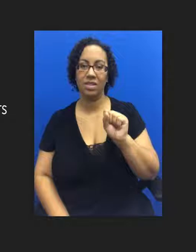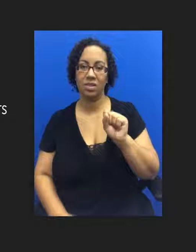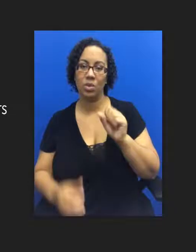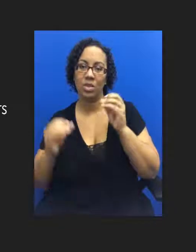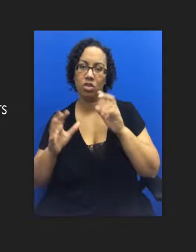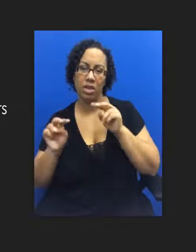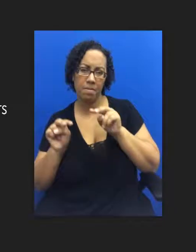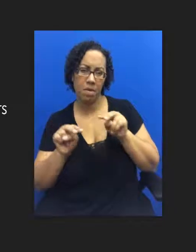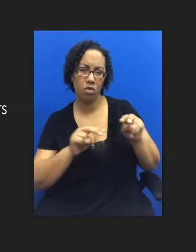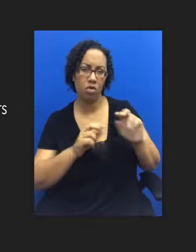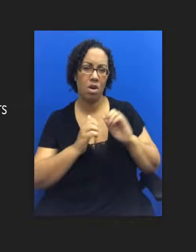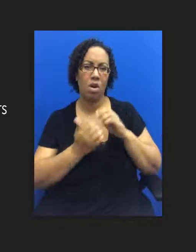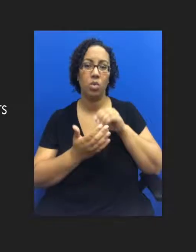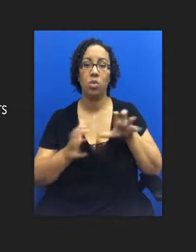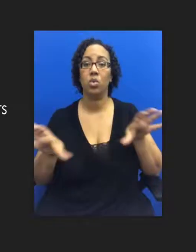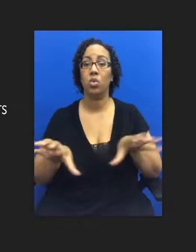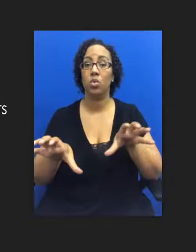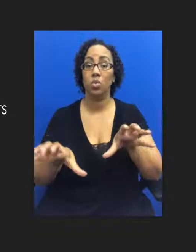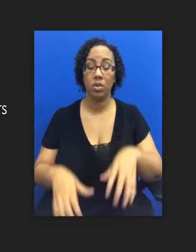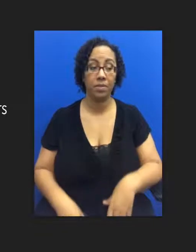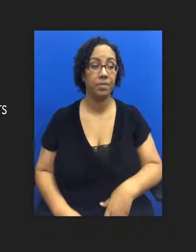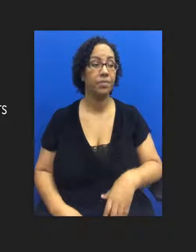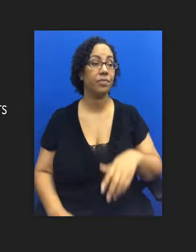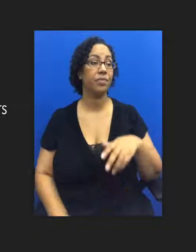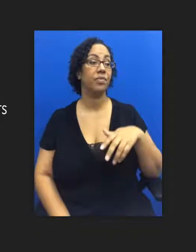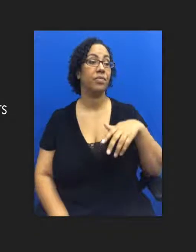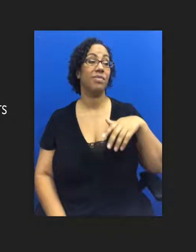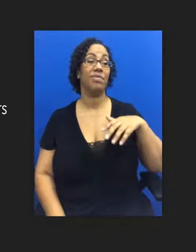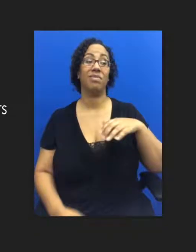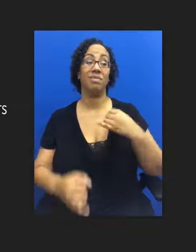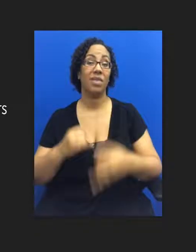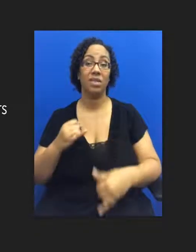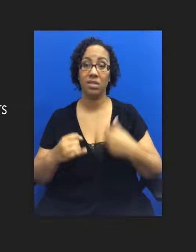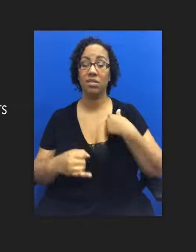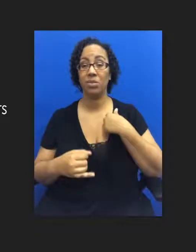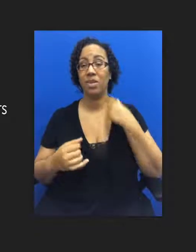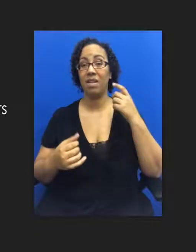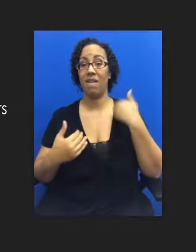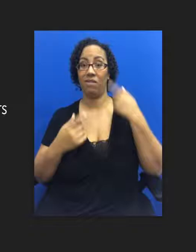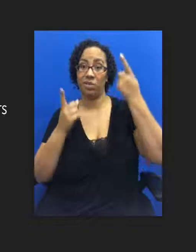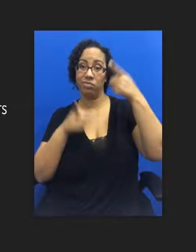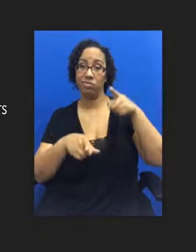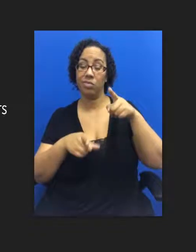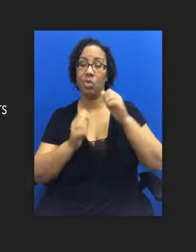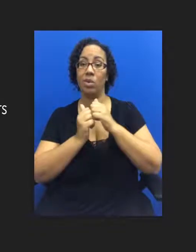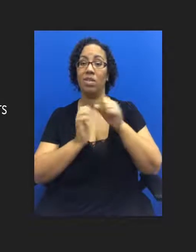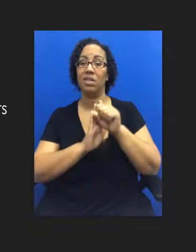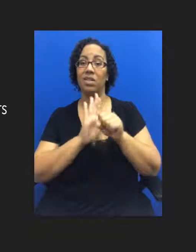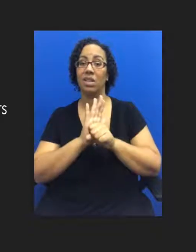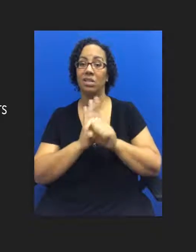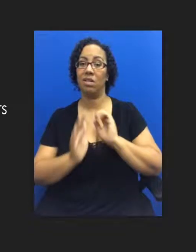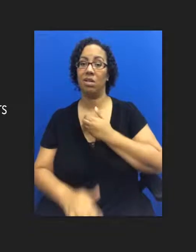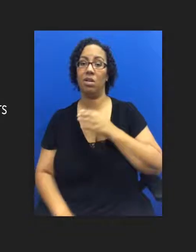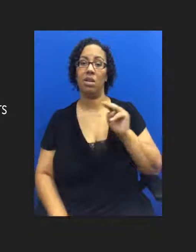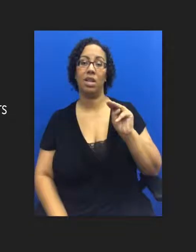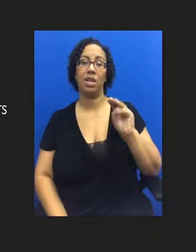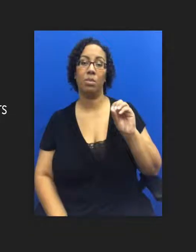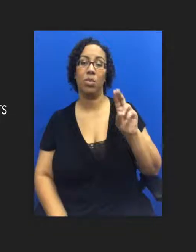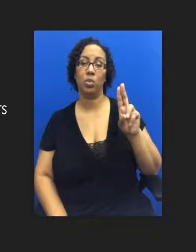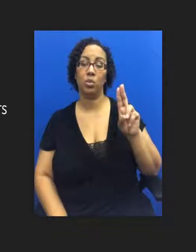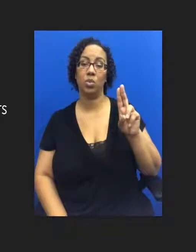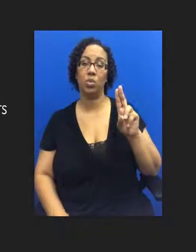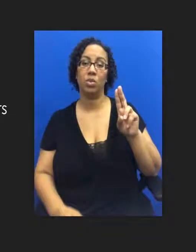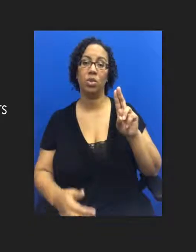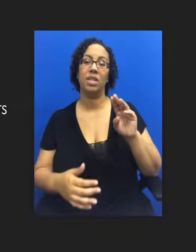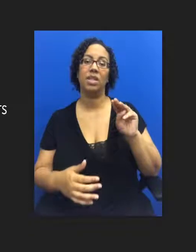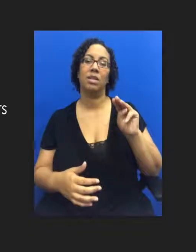The MAP assessment is also aligned with the TEKS, which allows us to monitor how students are doing in relation to the TEKS. It